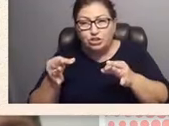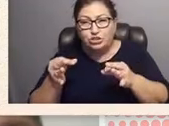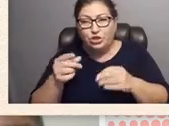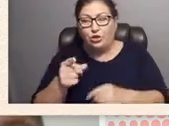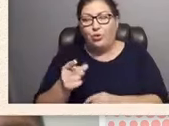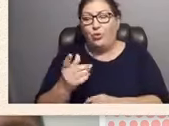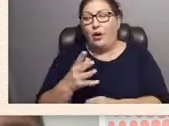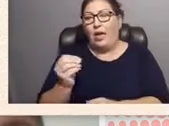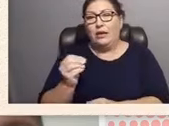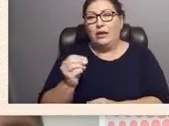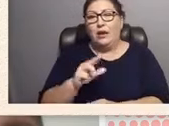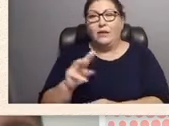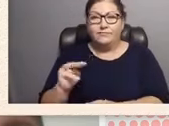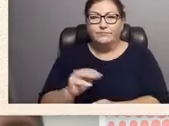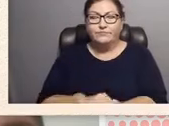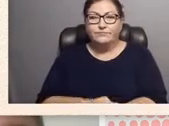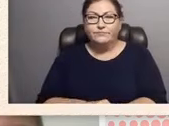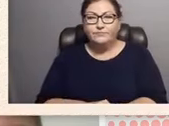Yeah. So